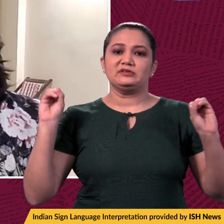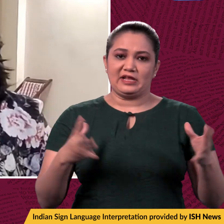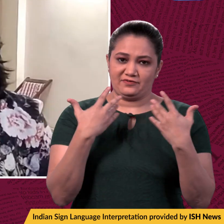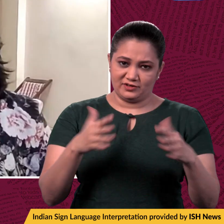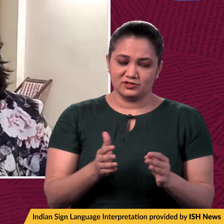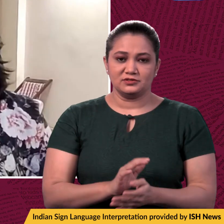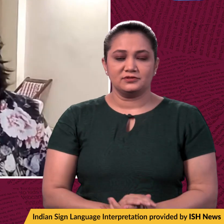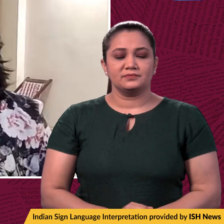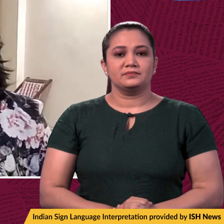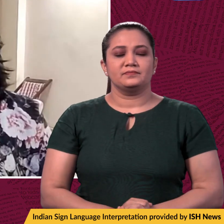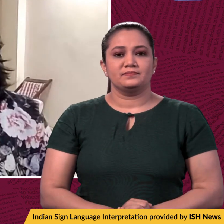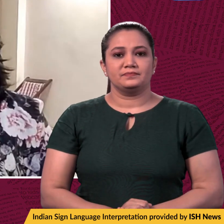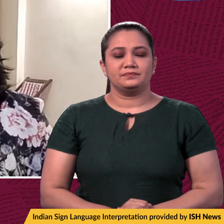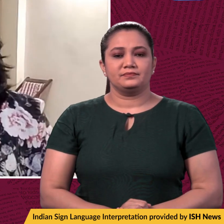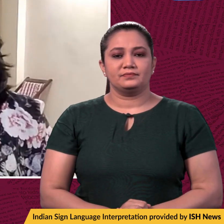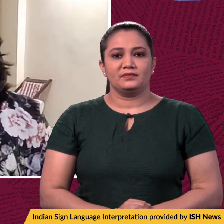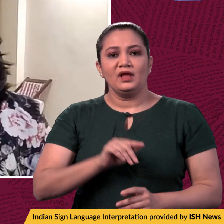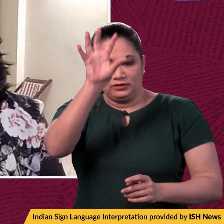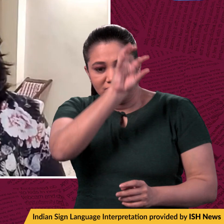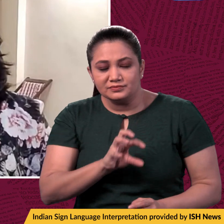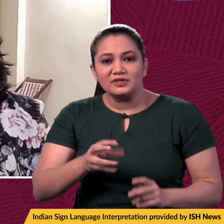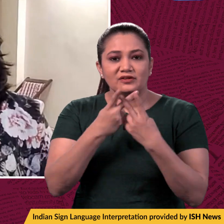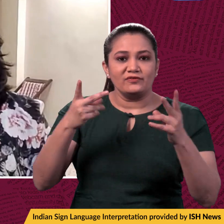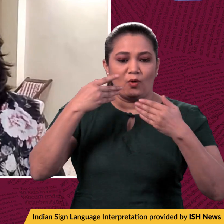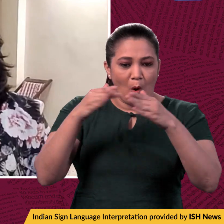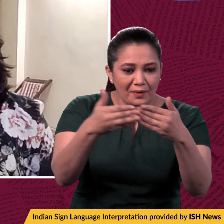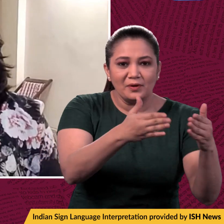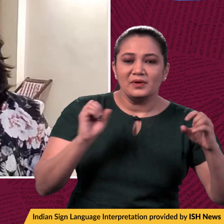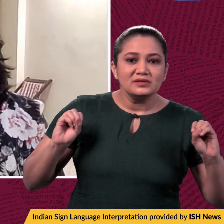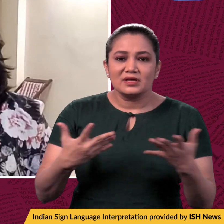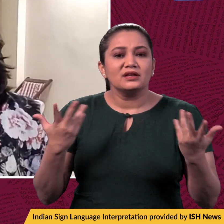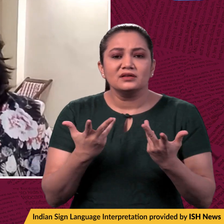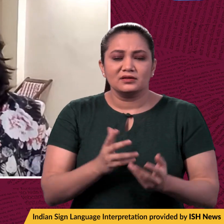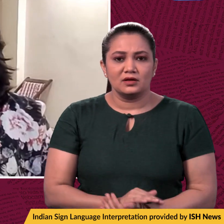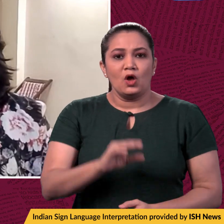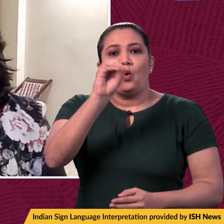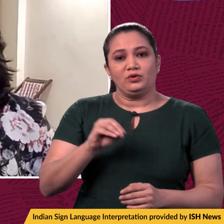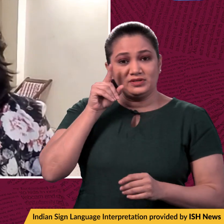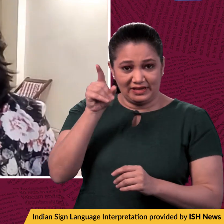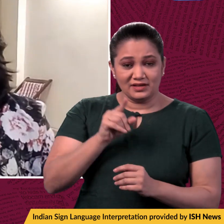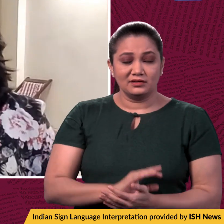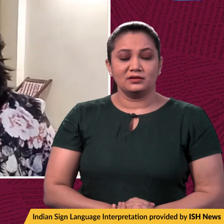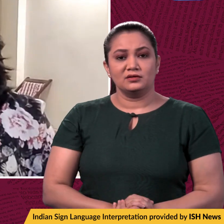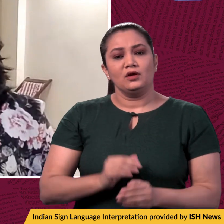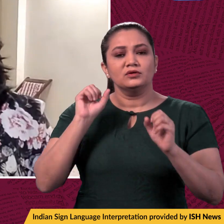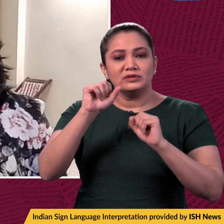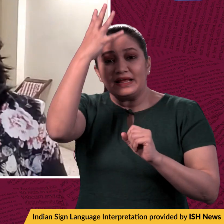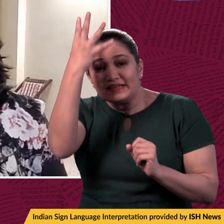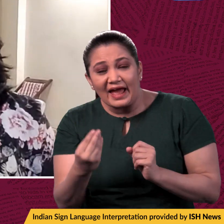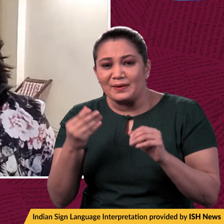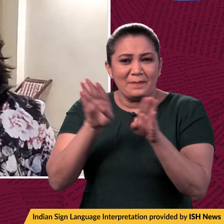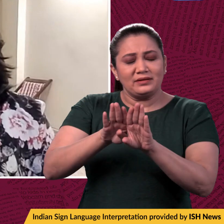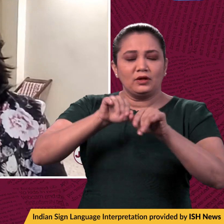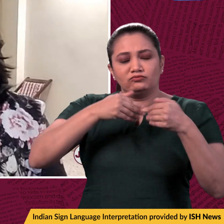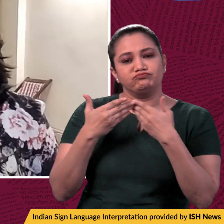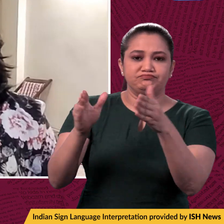of January. And on to states that are now lifting restrictions, starting off with Odisha, which has lifted